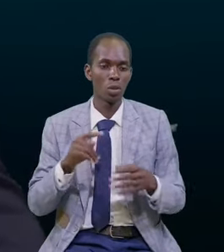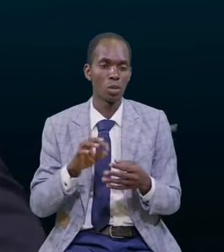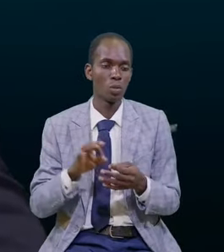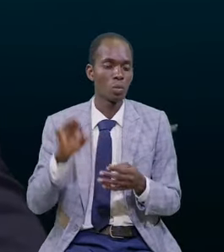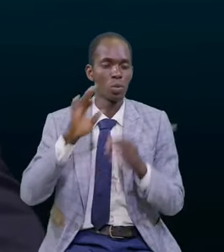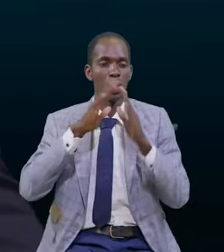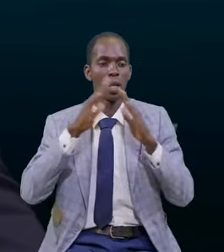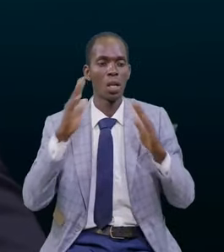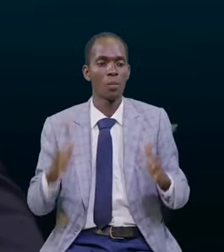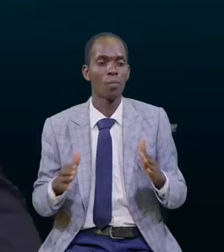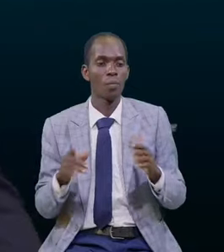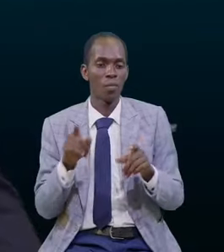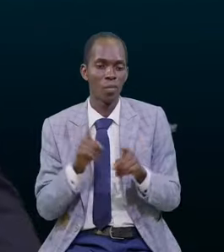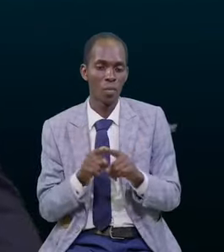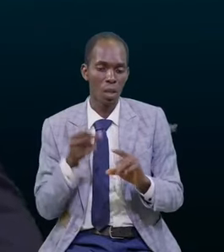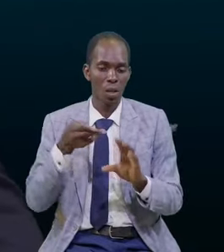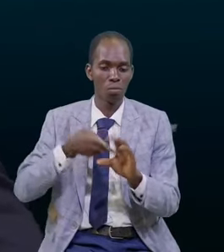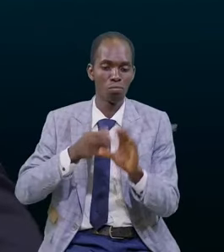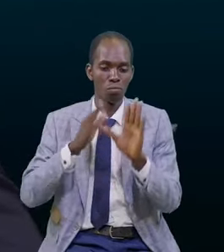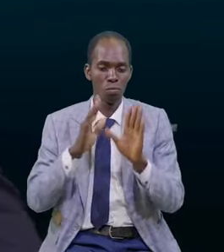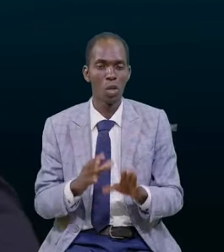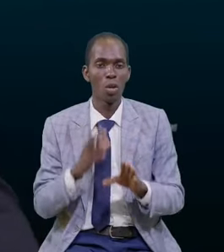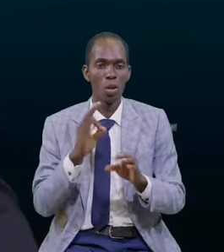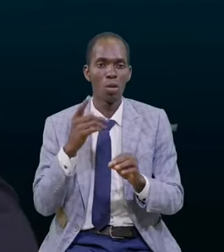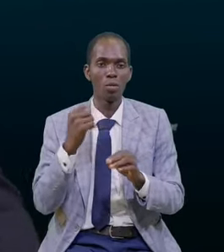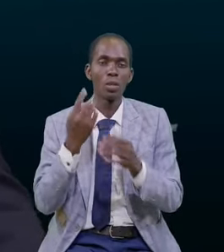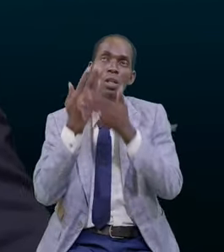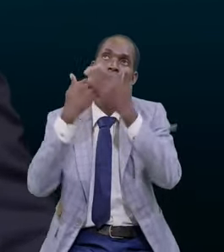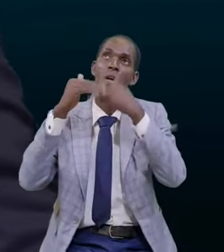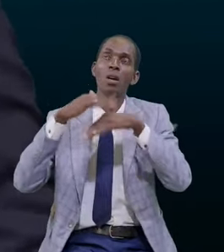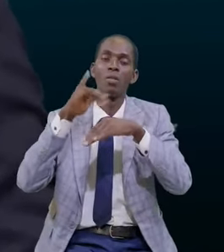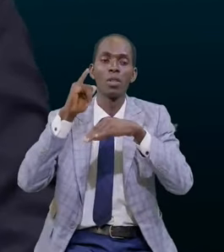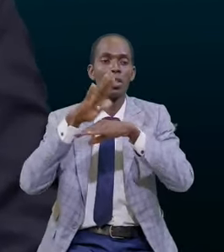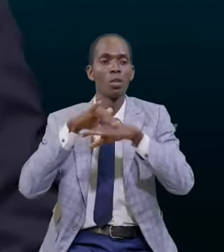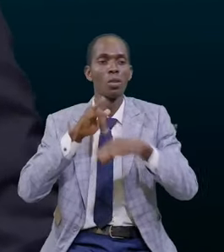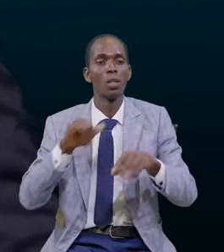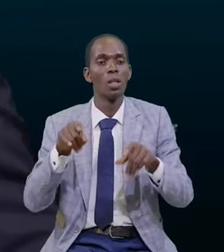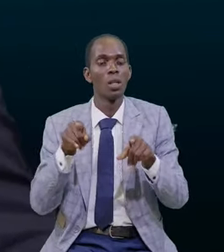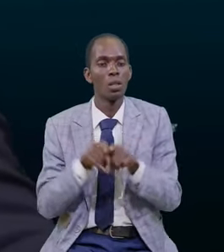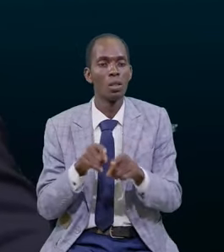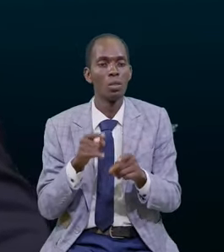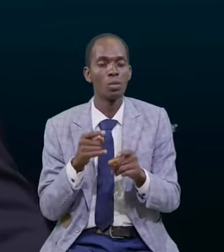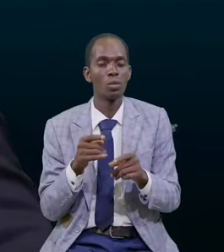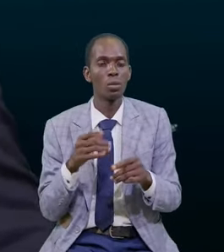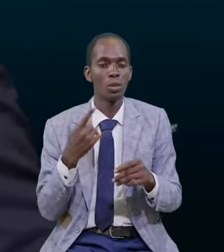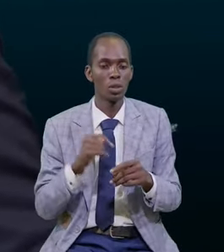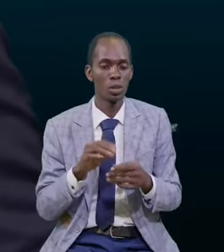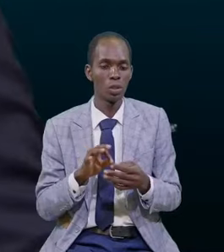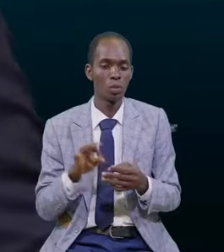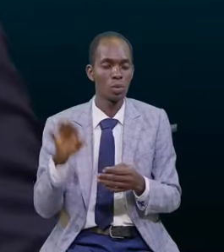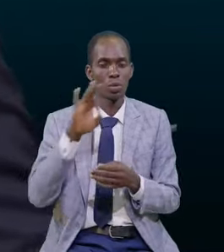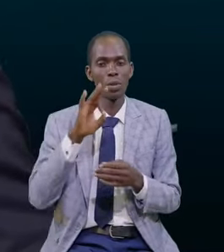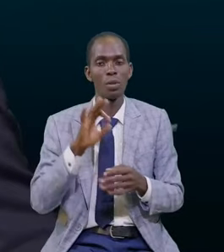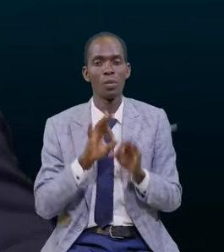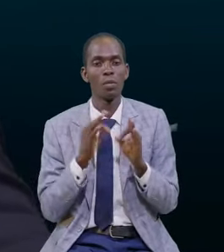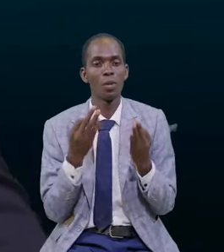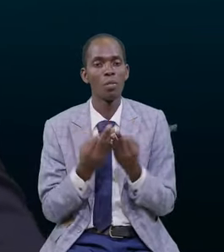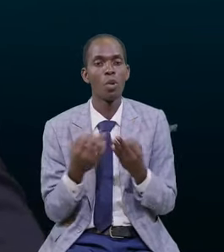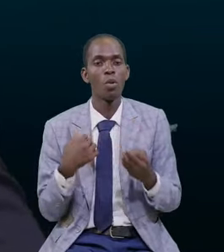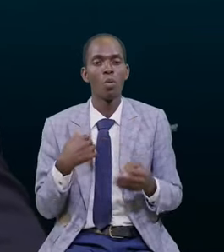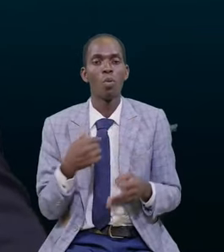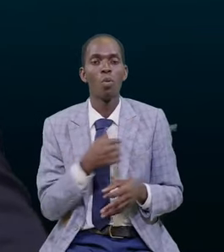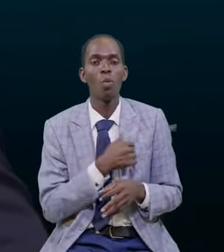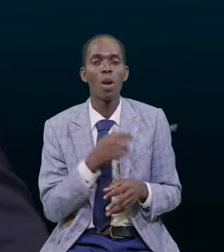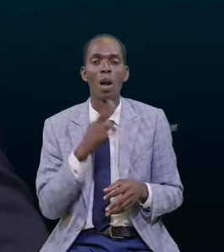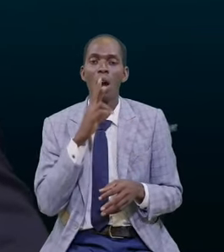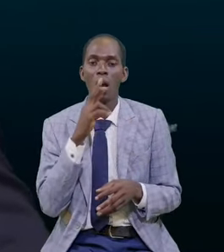partakers of the Heavenly calling as well as members of the spiritual family or household of God we are the house that are being